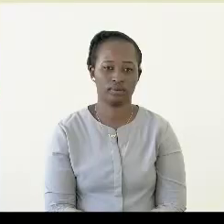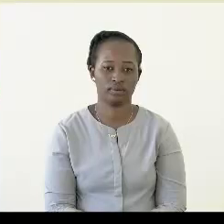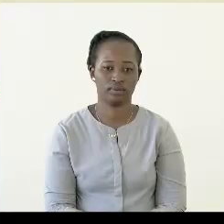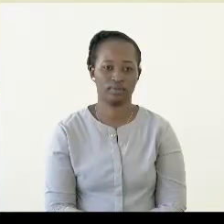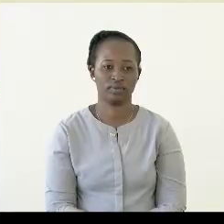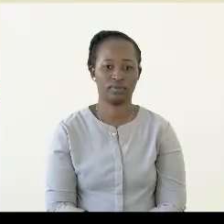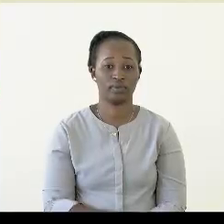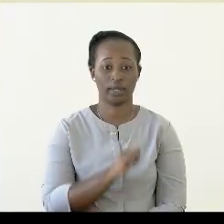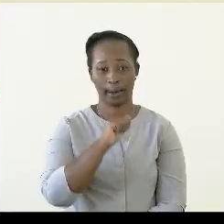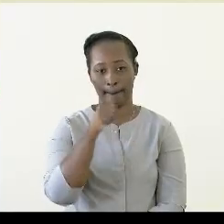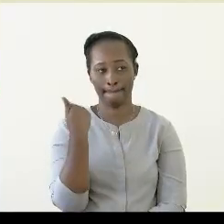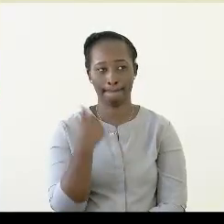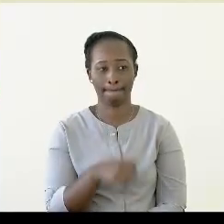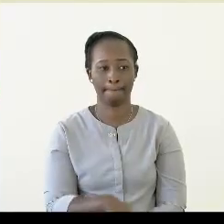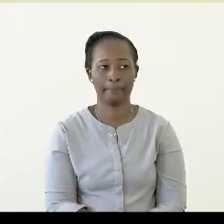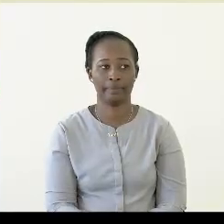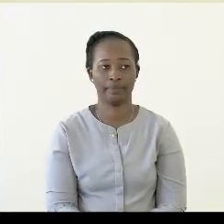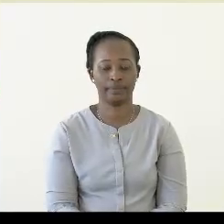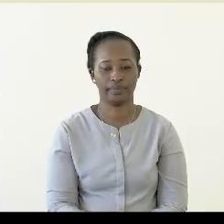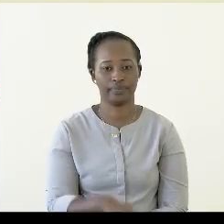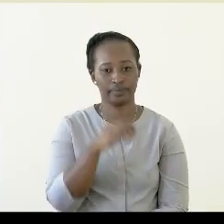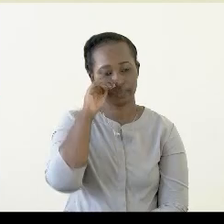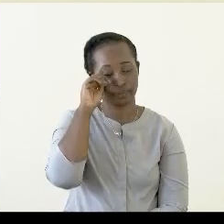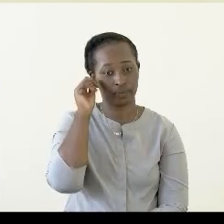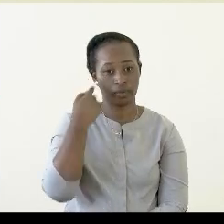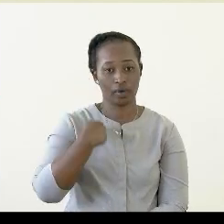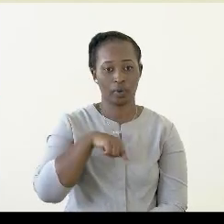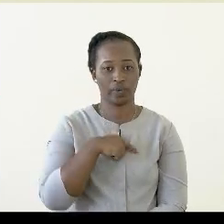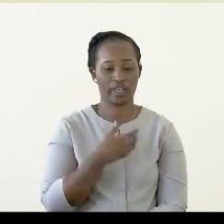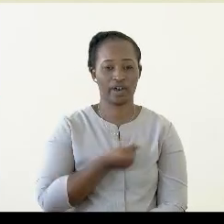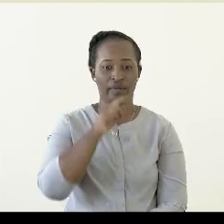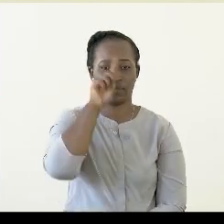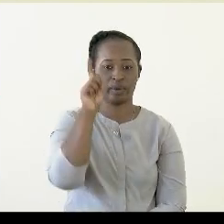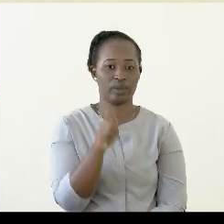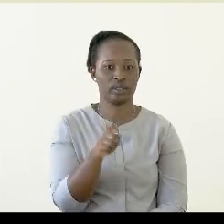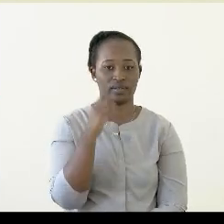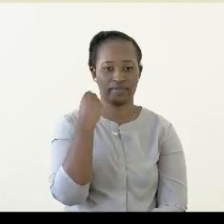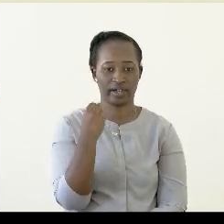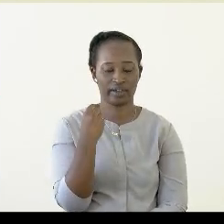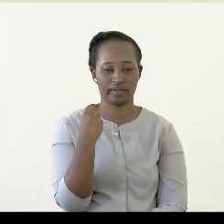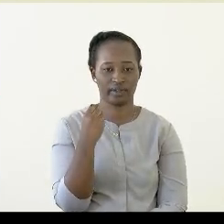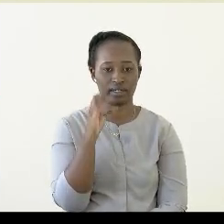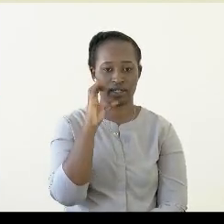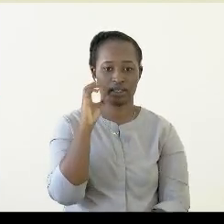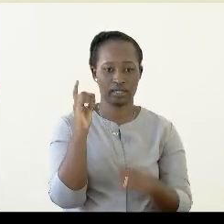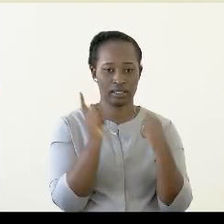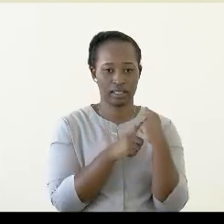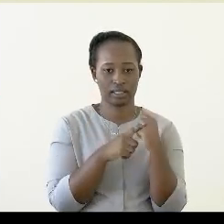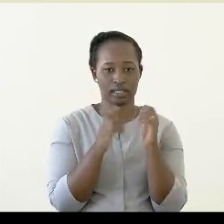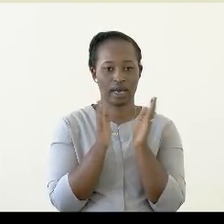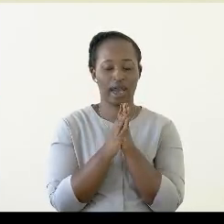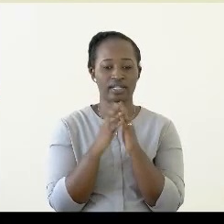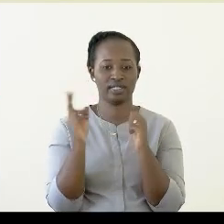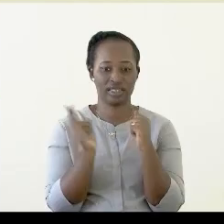Next slide. We have questions 5, 6, and